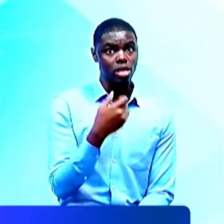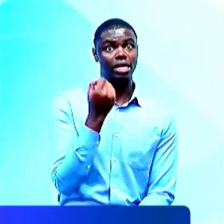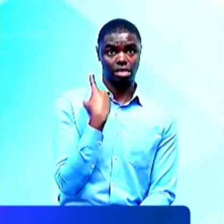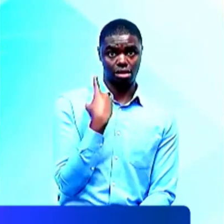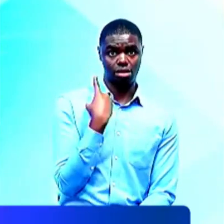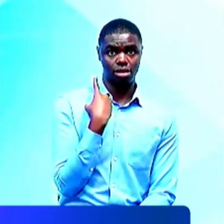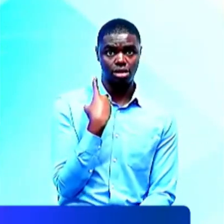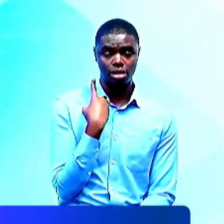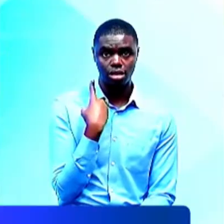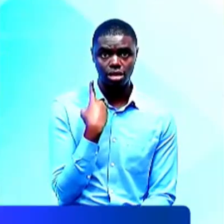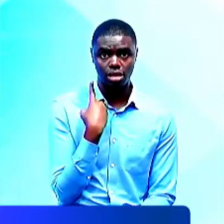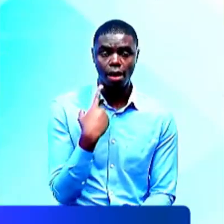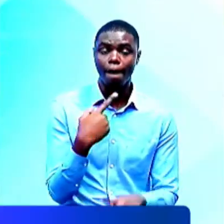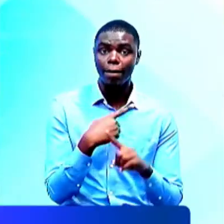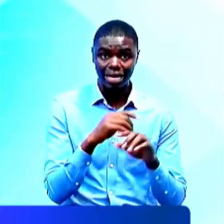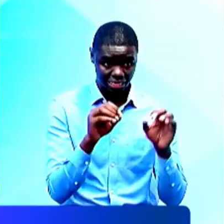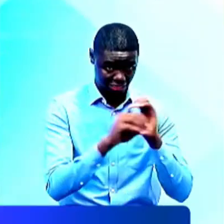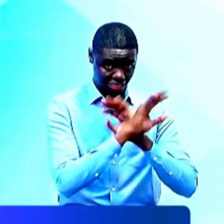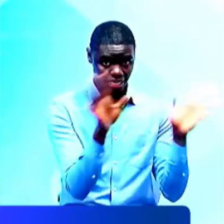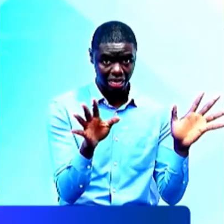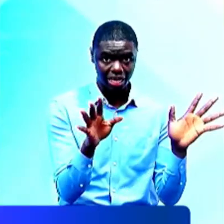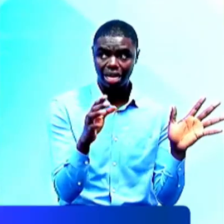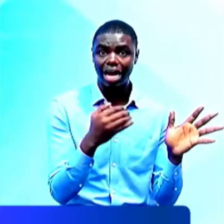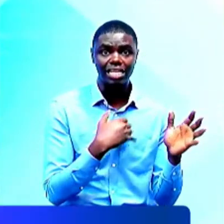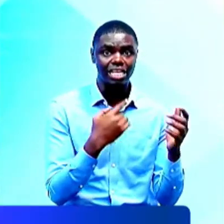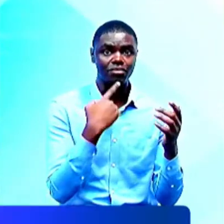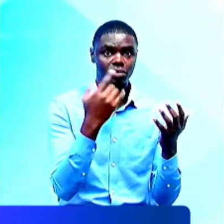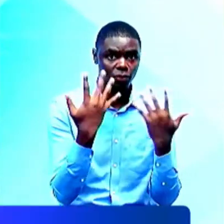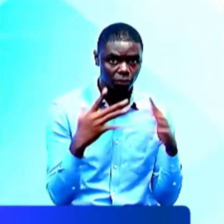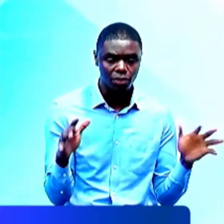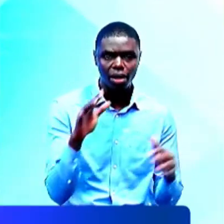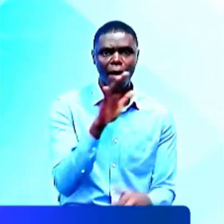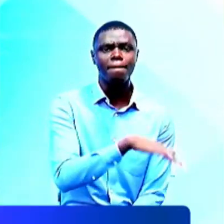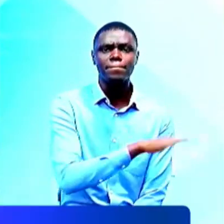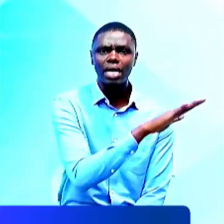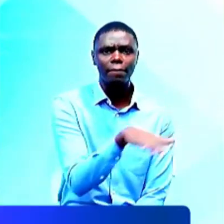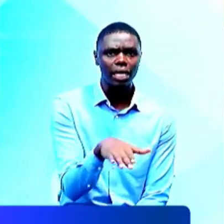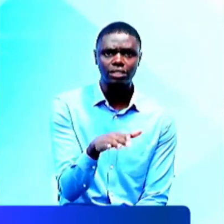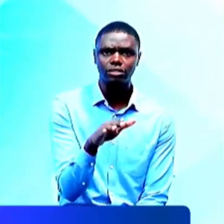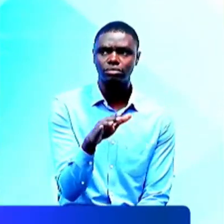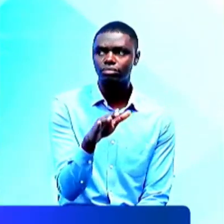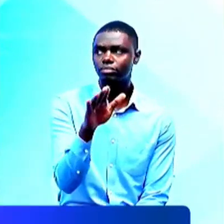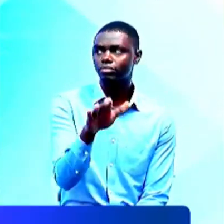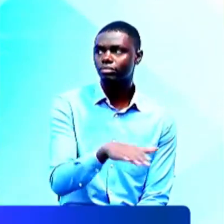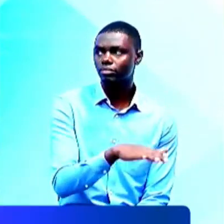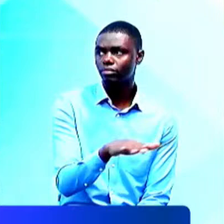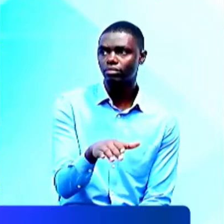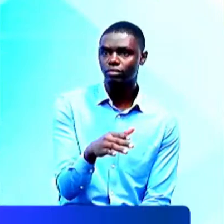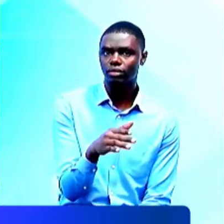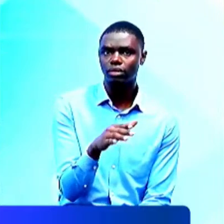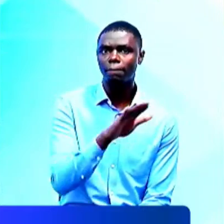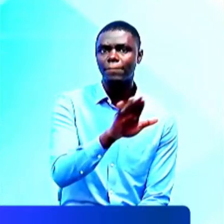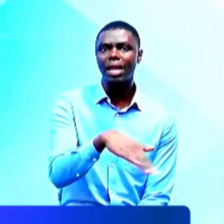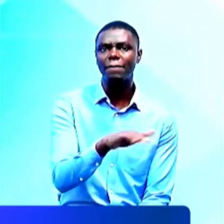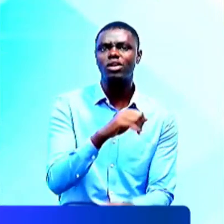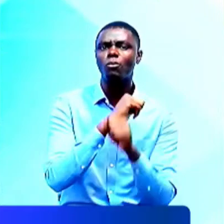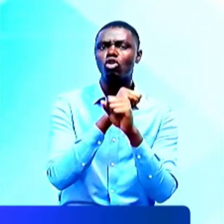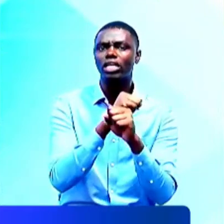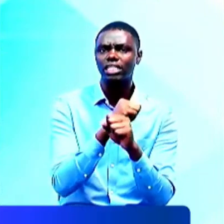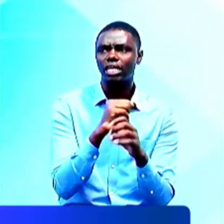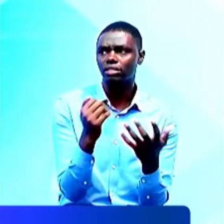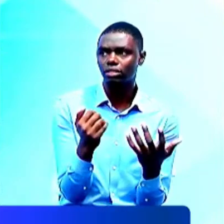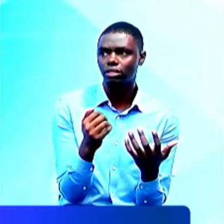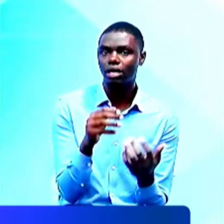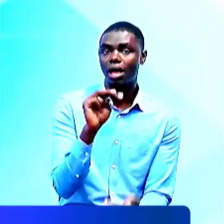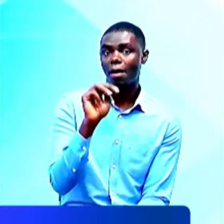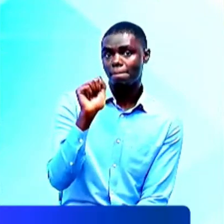the restricted areas are clear, and they have been mentioned. Parliament, why would they want to protected. go there? Max,